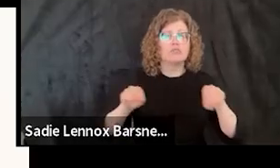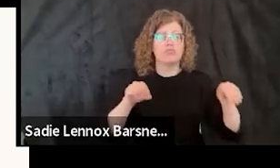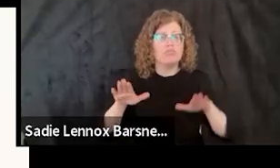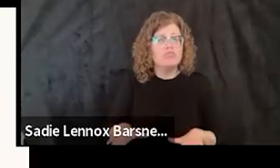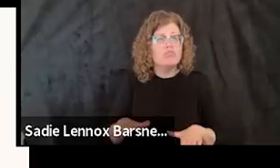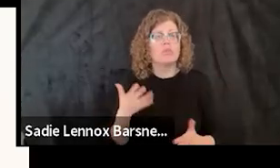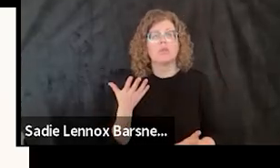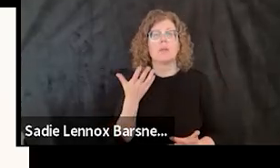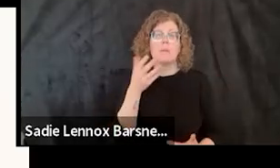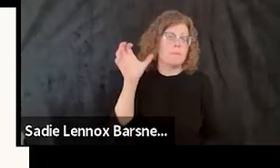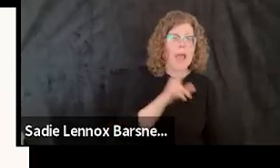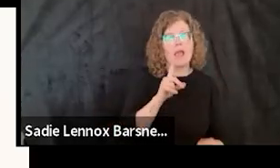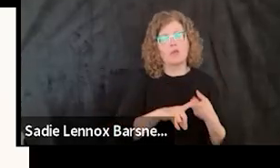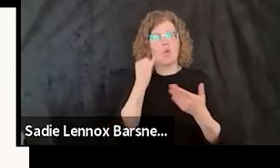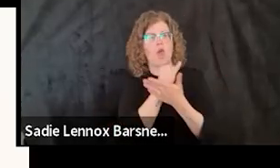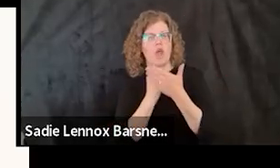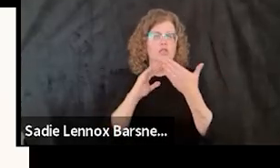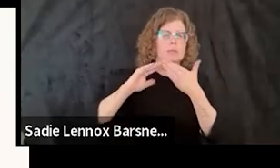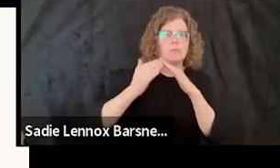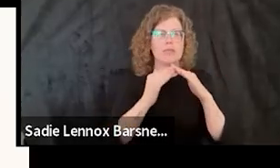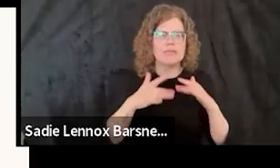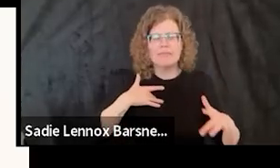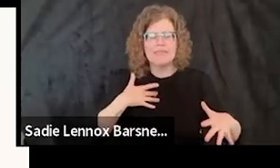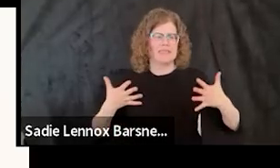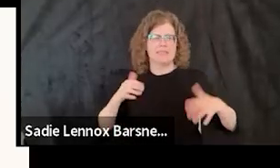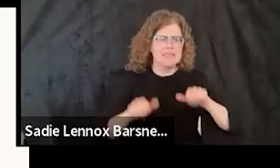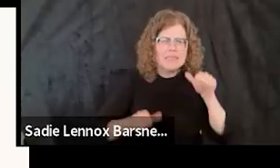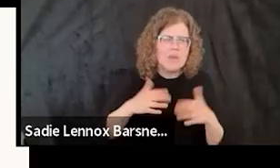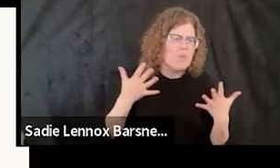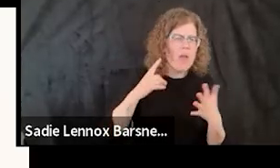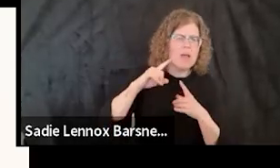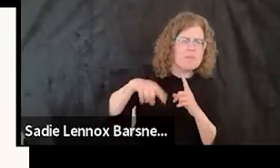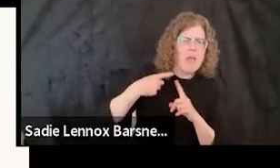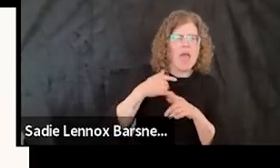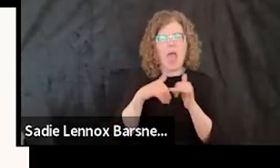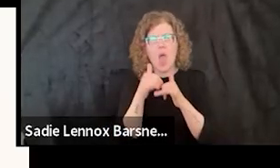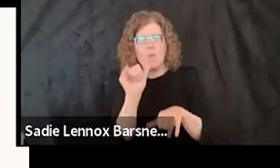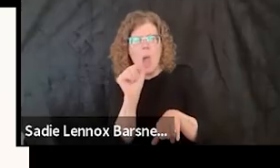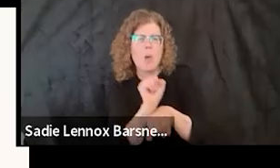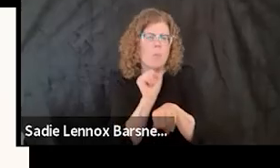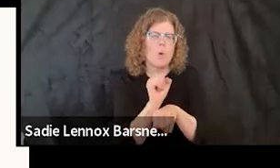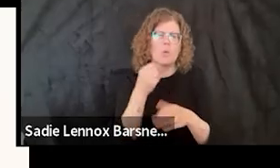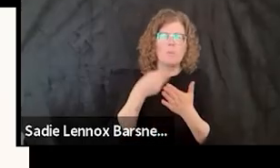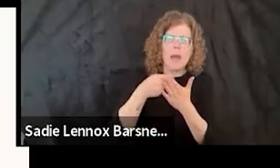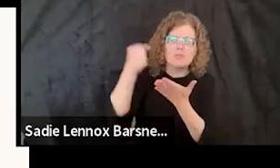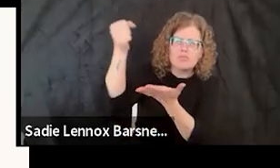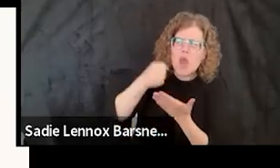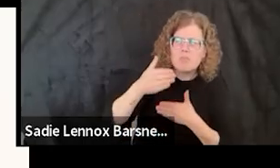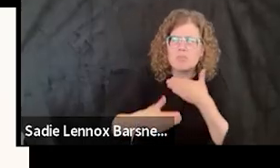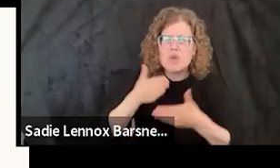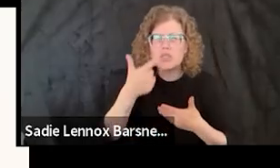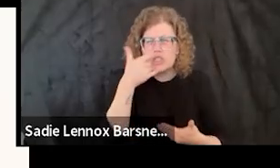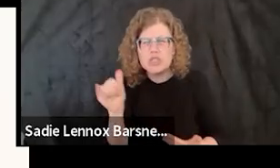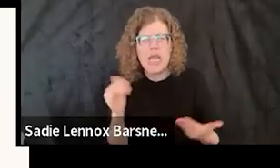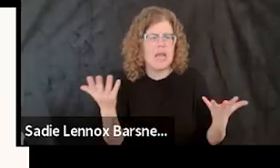or concerns about eligibility or navigating the grant process, please know that our program staff are